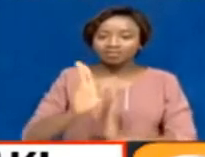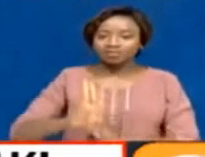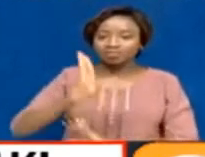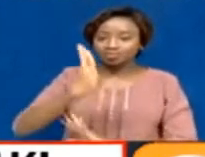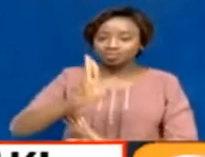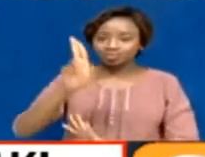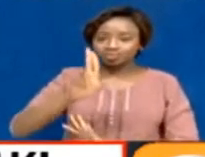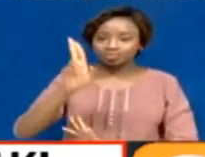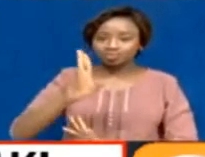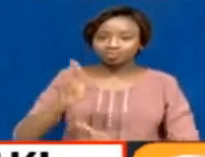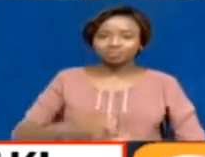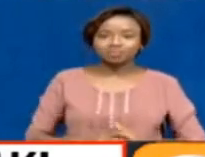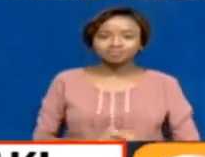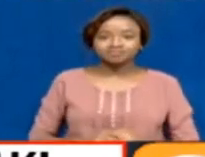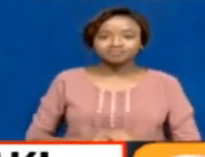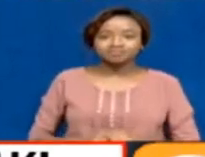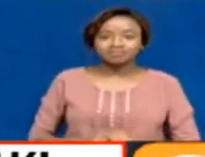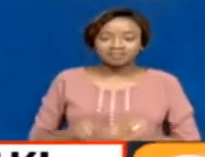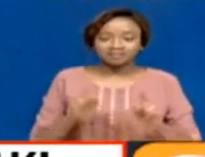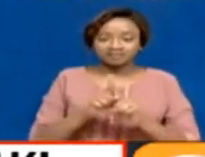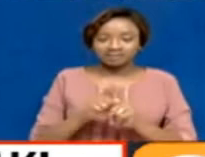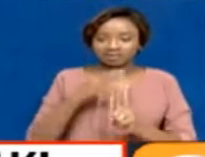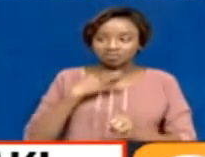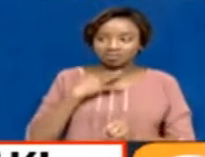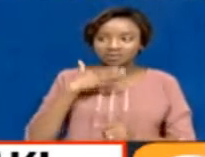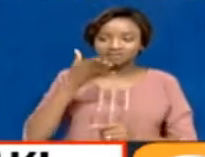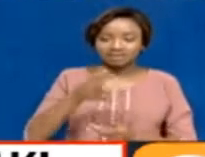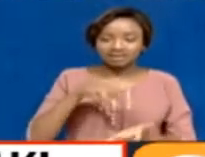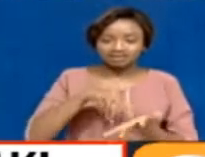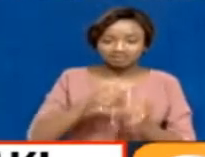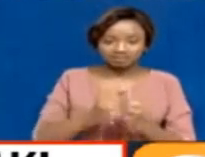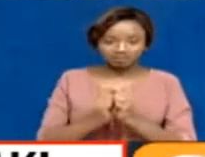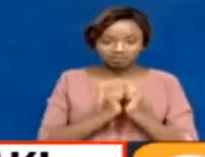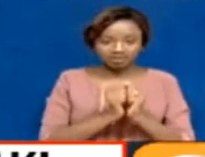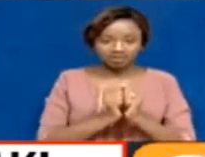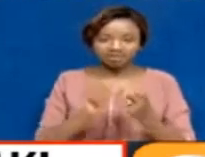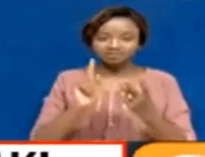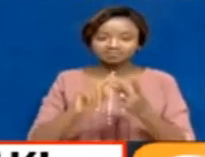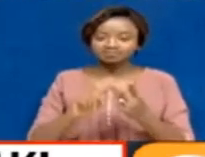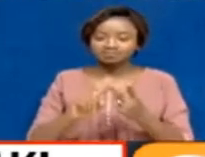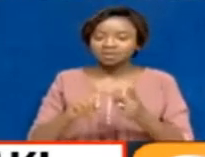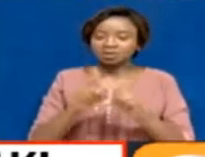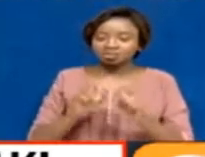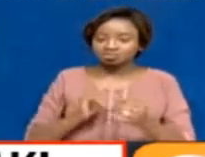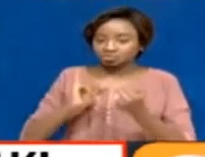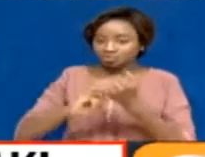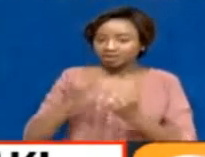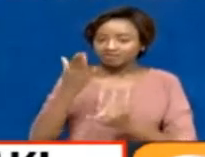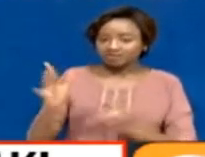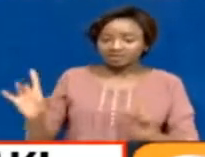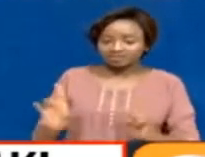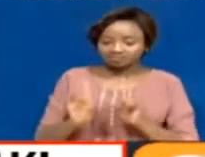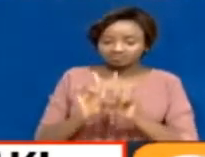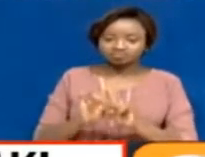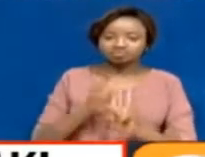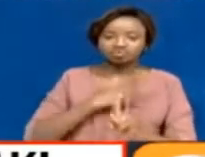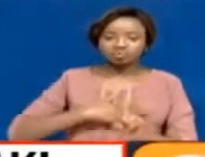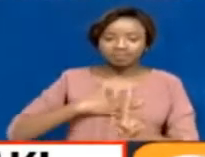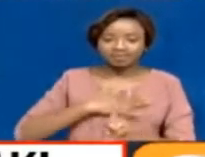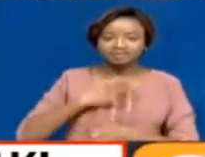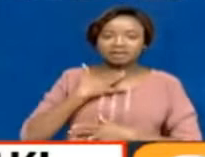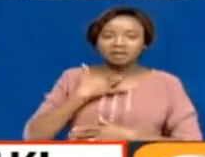President Uhuru Muigai Kenyatta and our dear First Lady. So I'll kindly